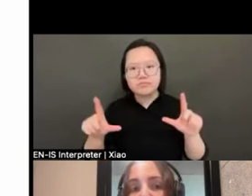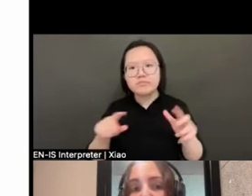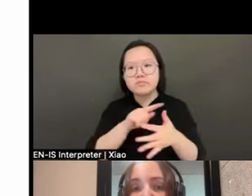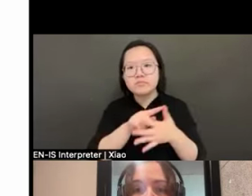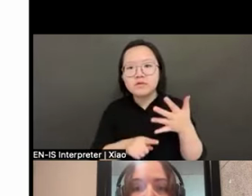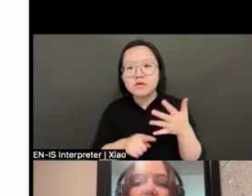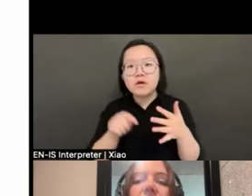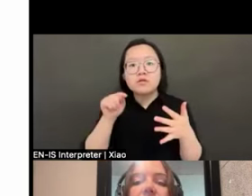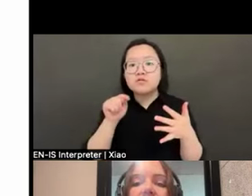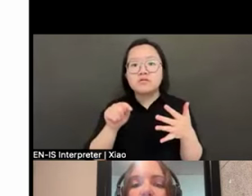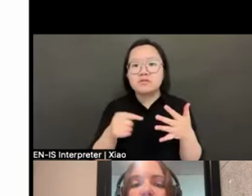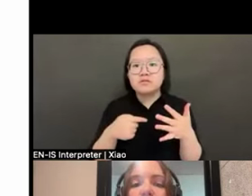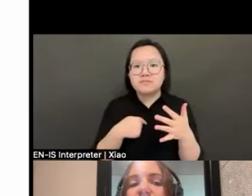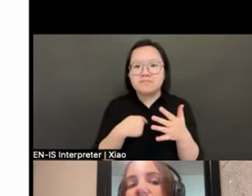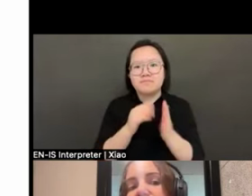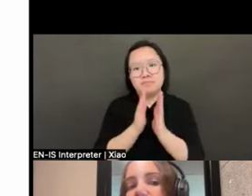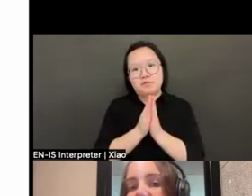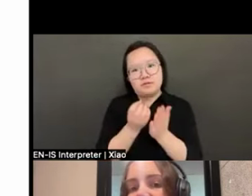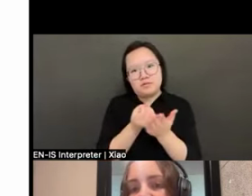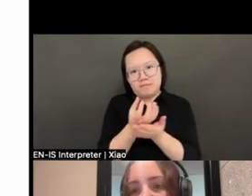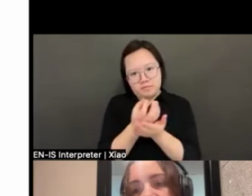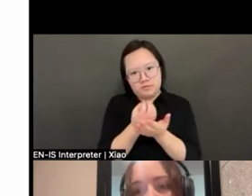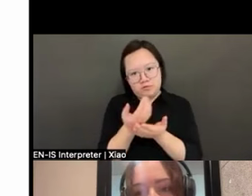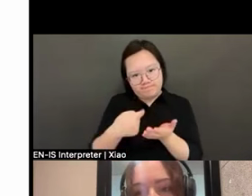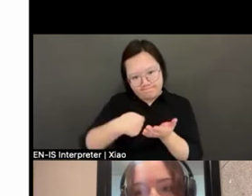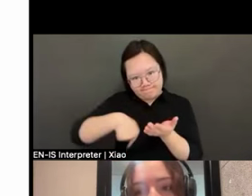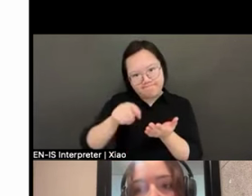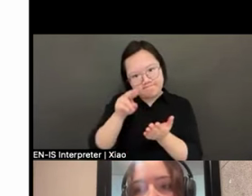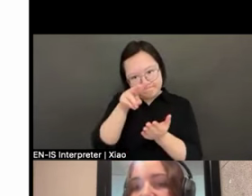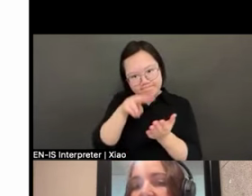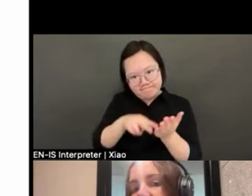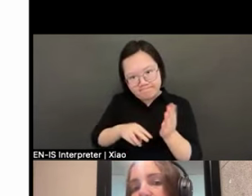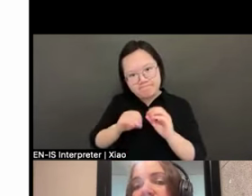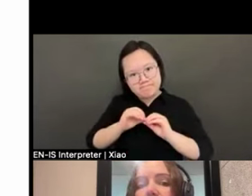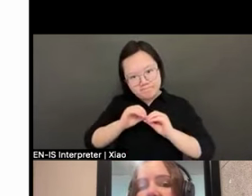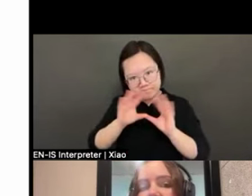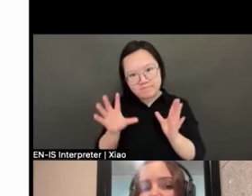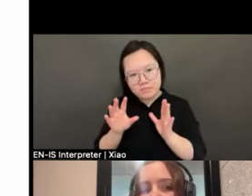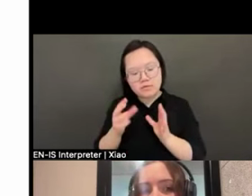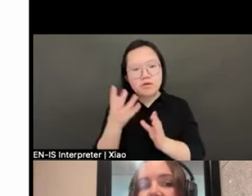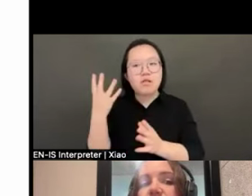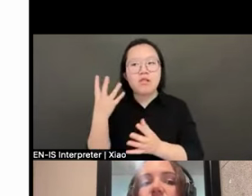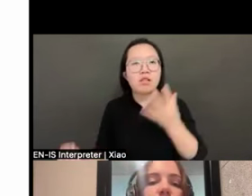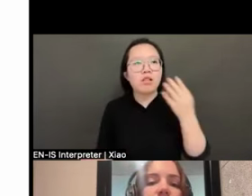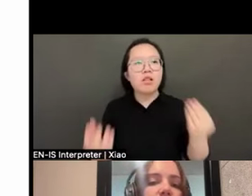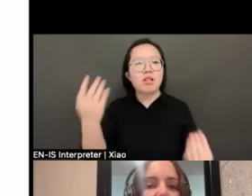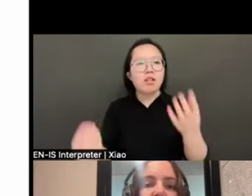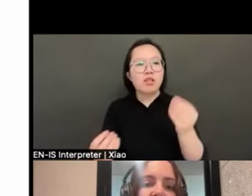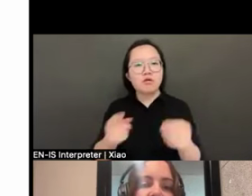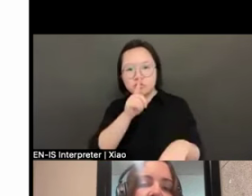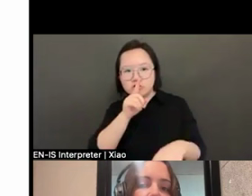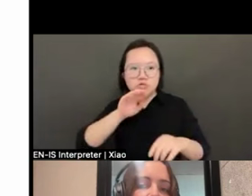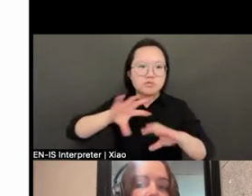us to know. What you can do for this is, for example, peer review and asking someone outside of your organization or from